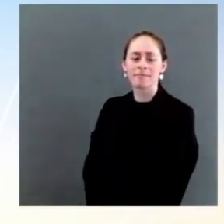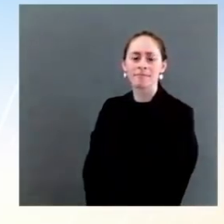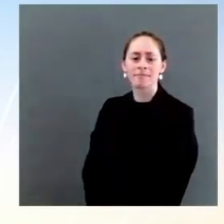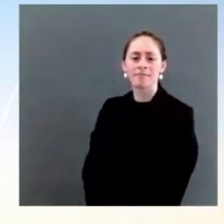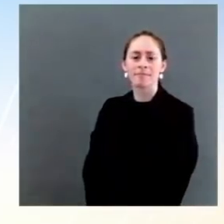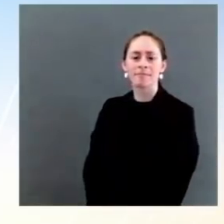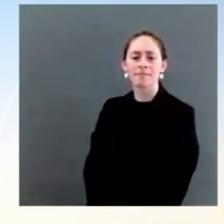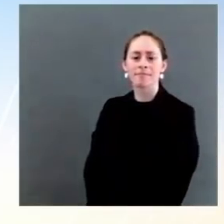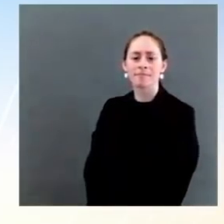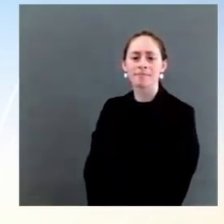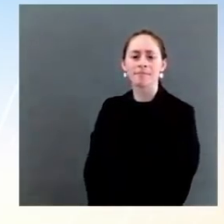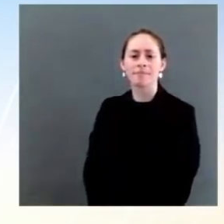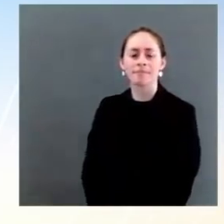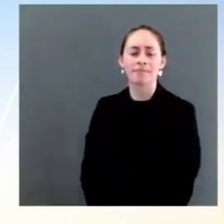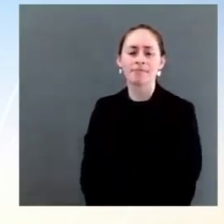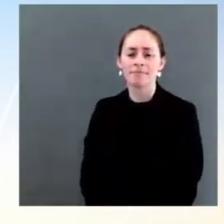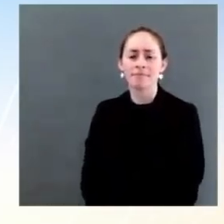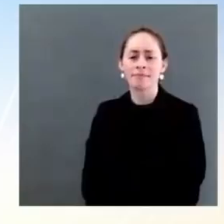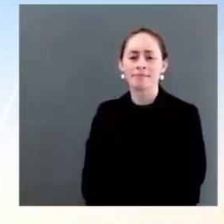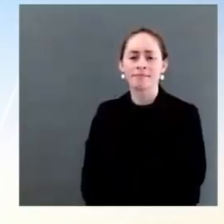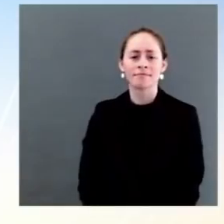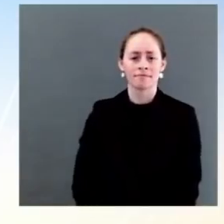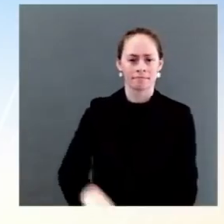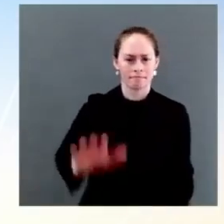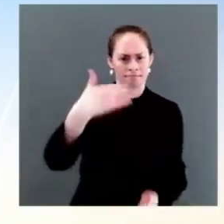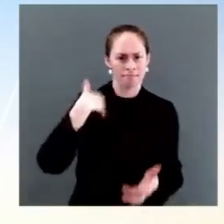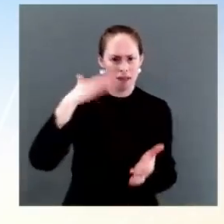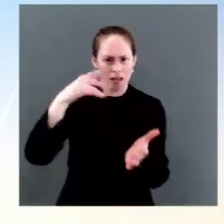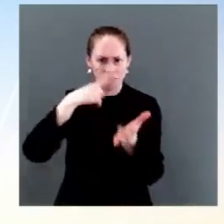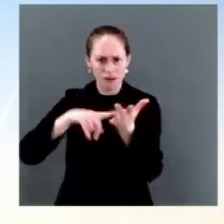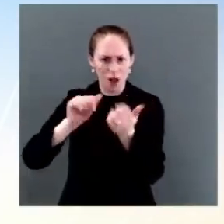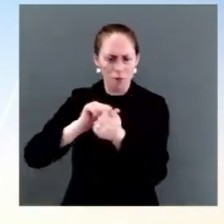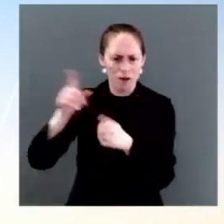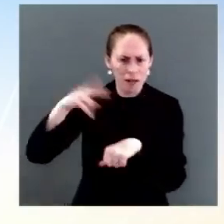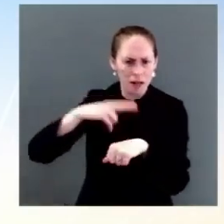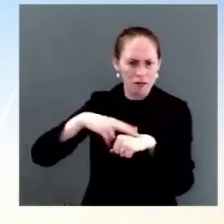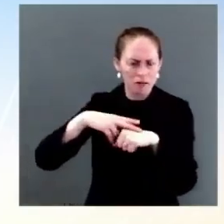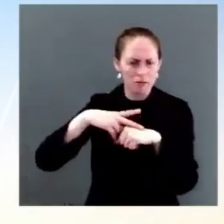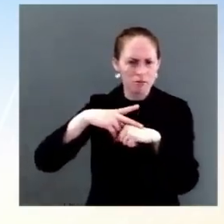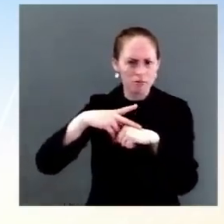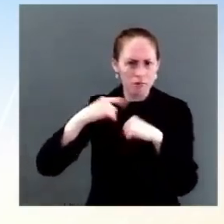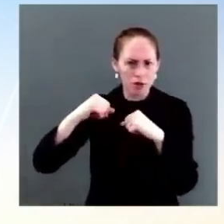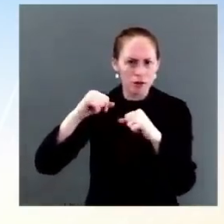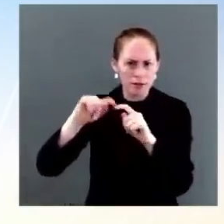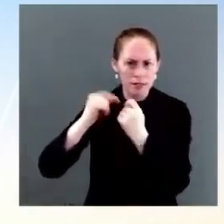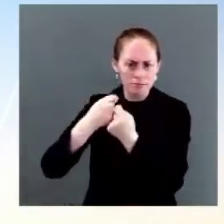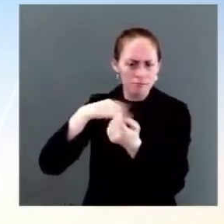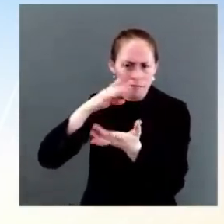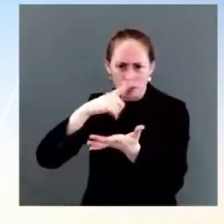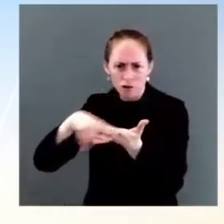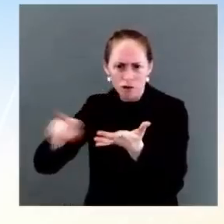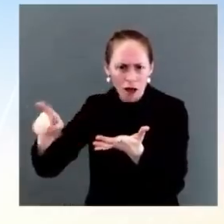let me do that. And I'd also point you to the State Department, who would be in close touch with authorities there and may have a more detailed comment.